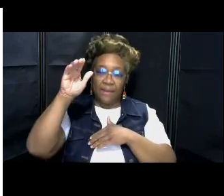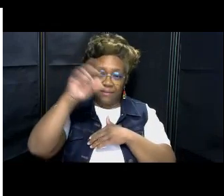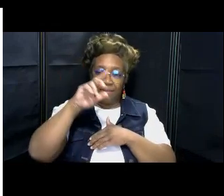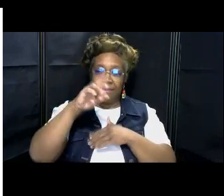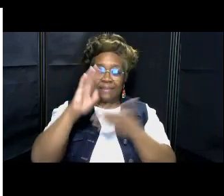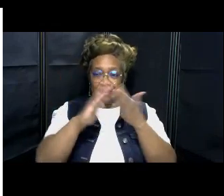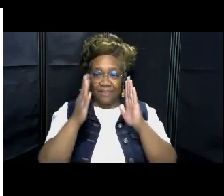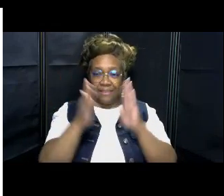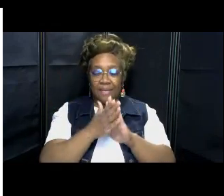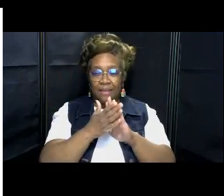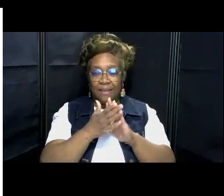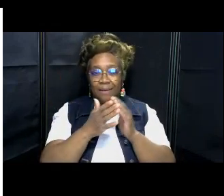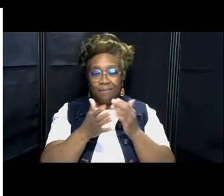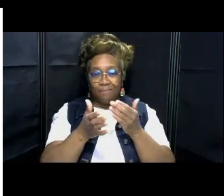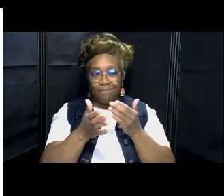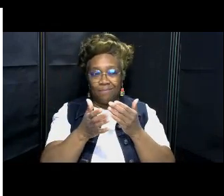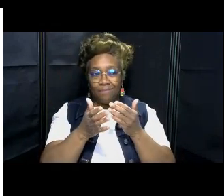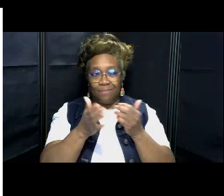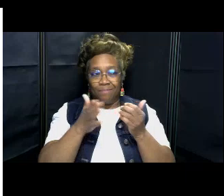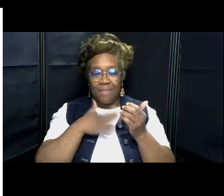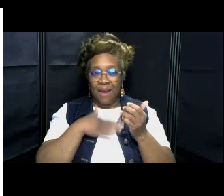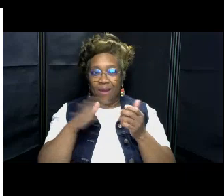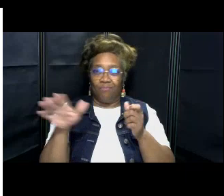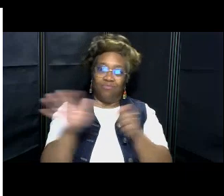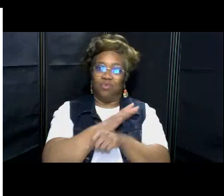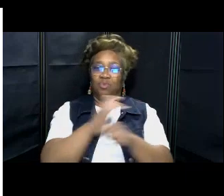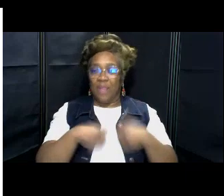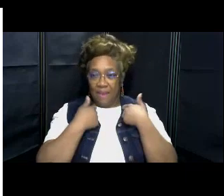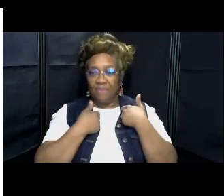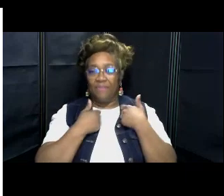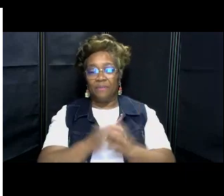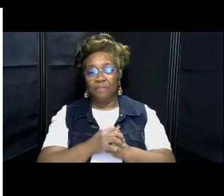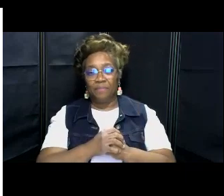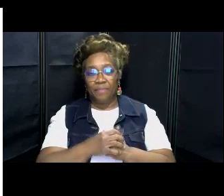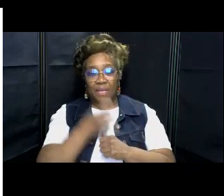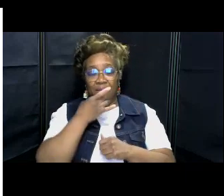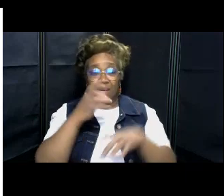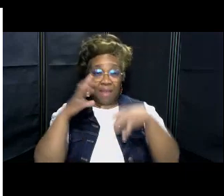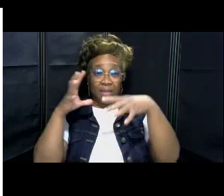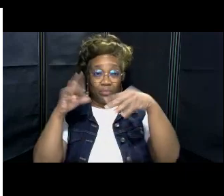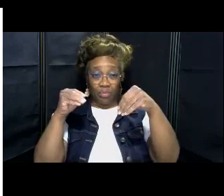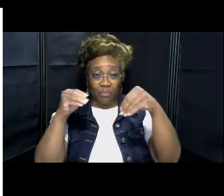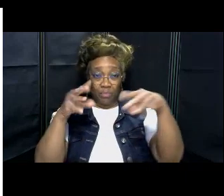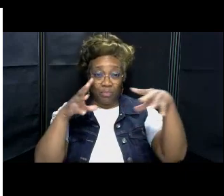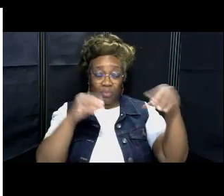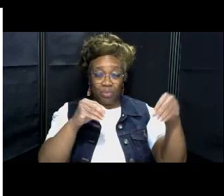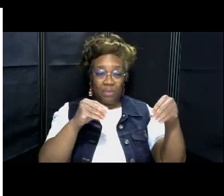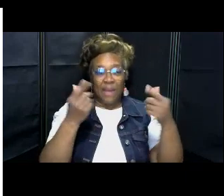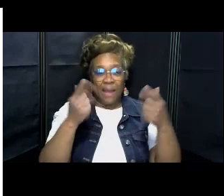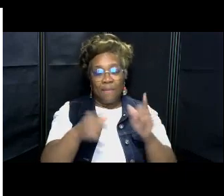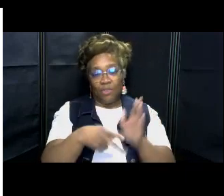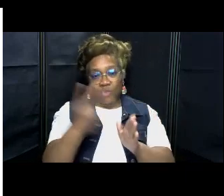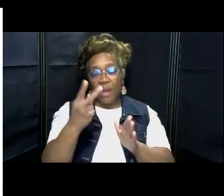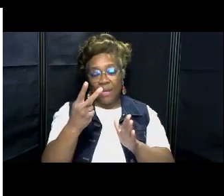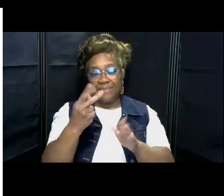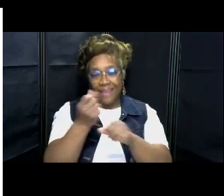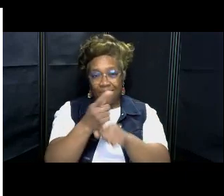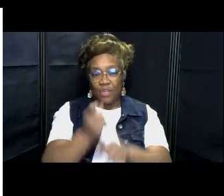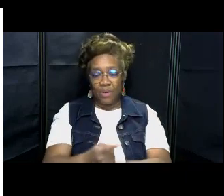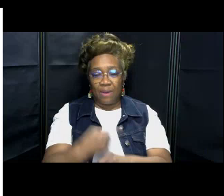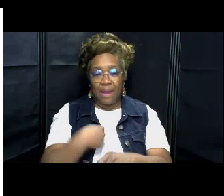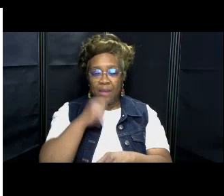or almost 58 years. And when the lights go out, and they do twice a year, I don't scramble for batteries and